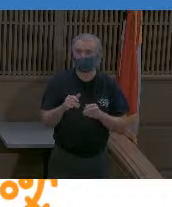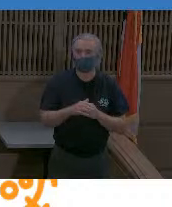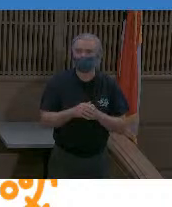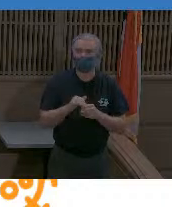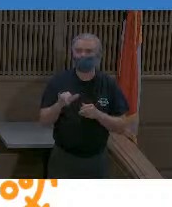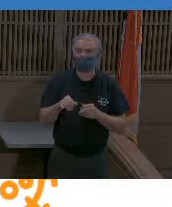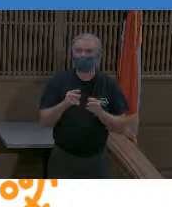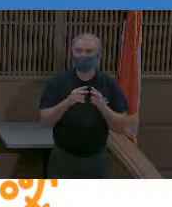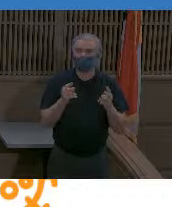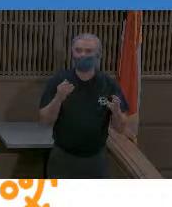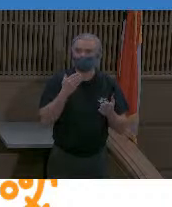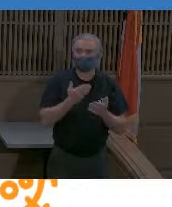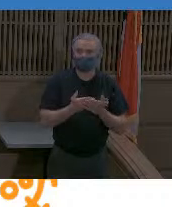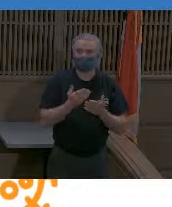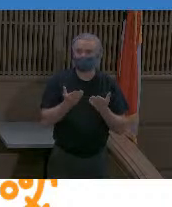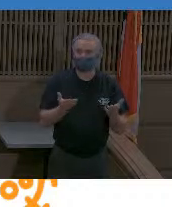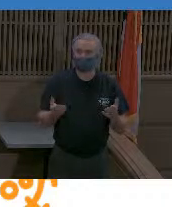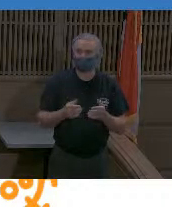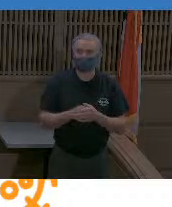a very good thing.